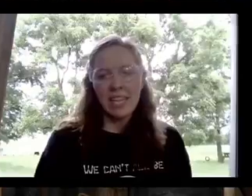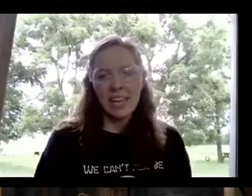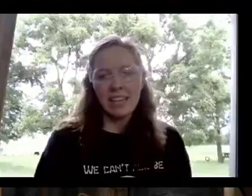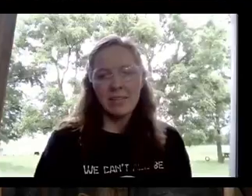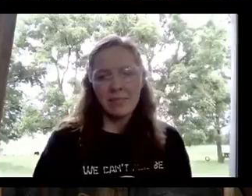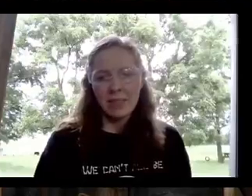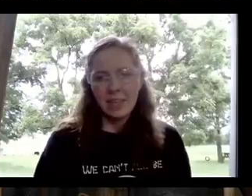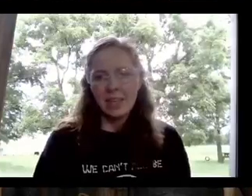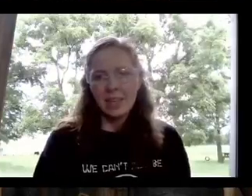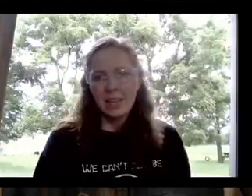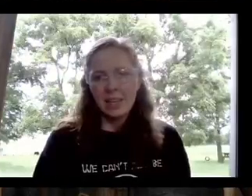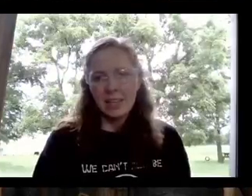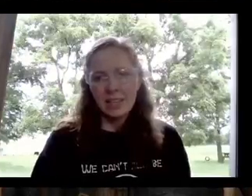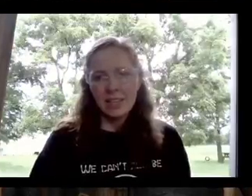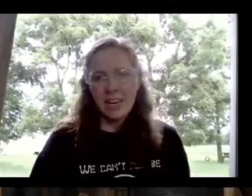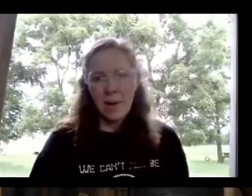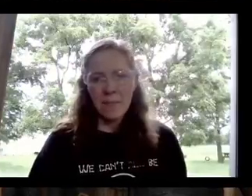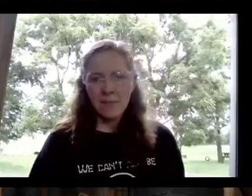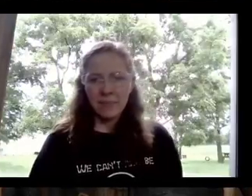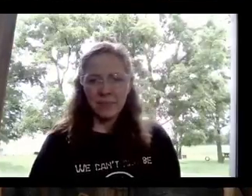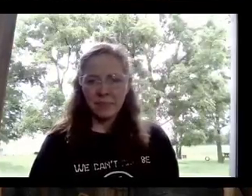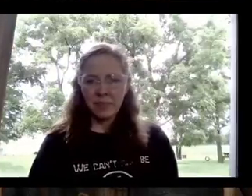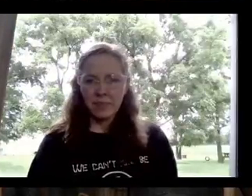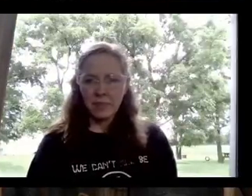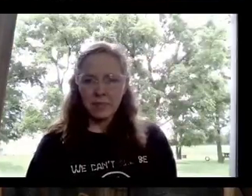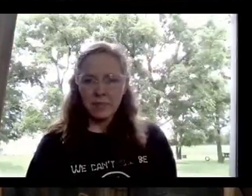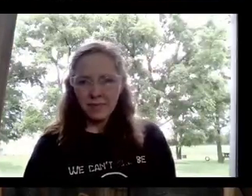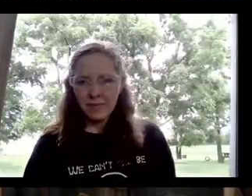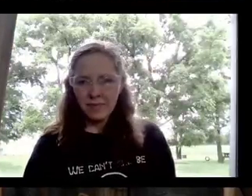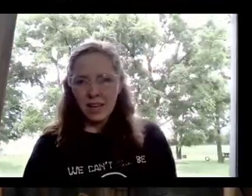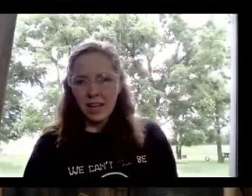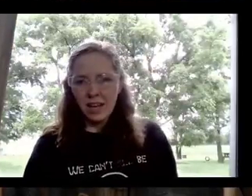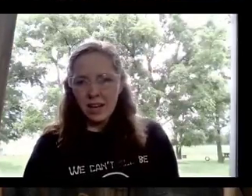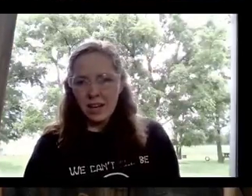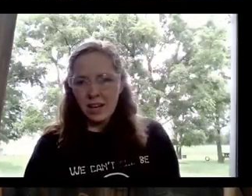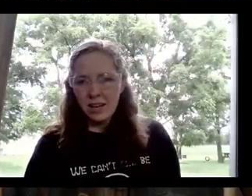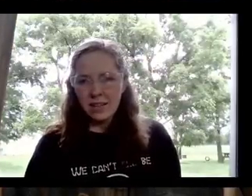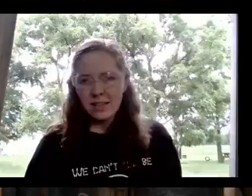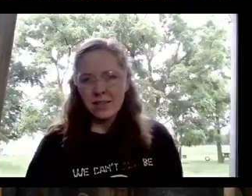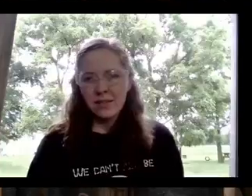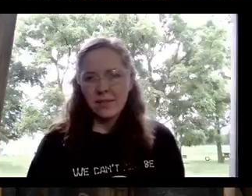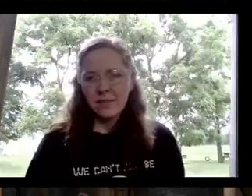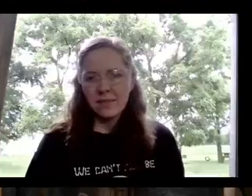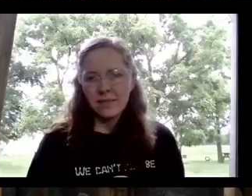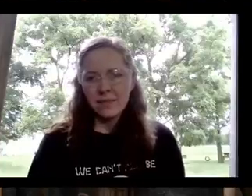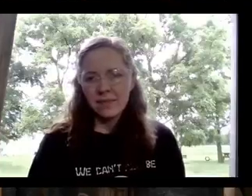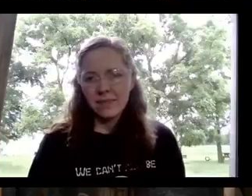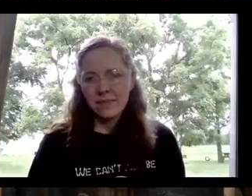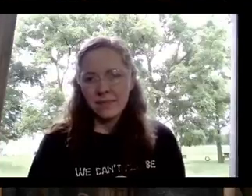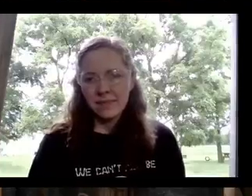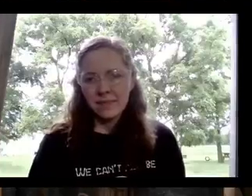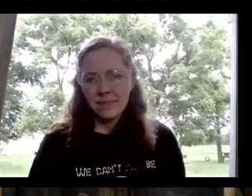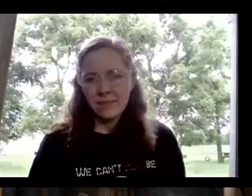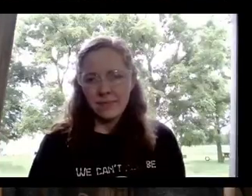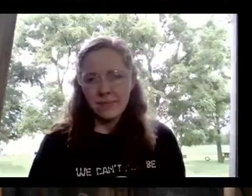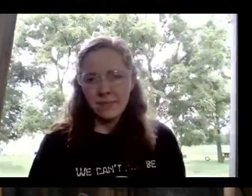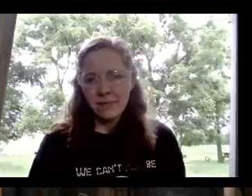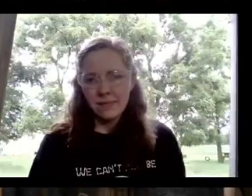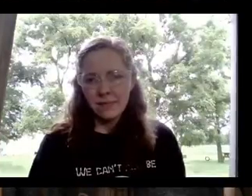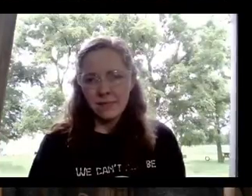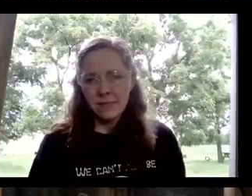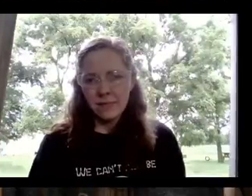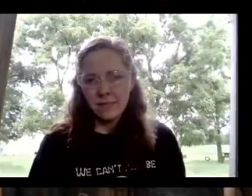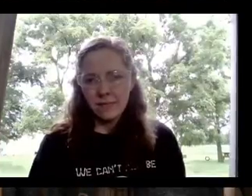not mistaken. I think so, yeah. Yeah. So, one reason why you won't see me use the gas